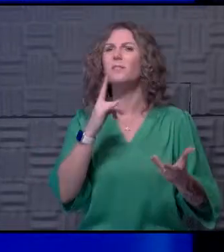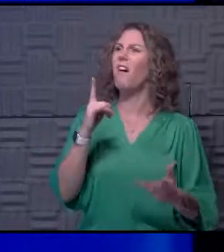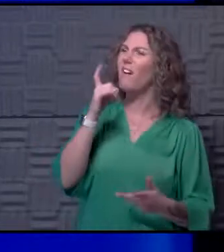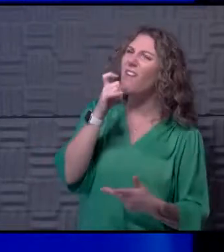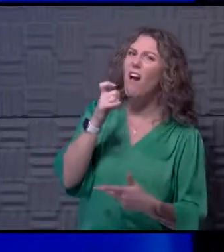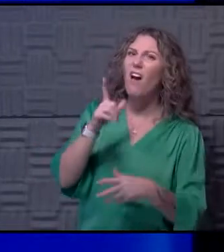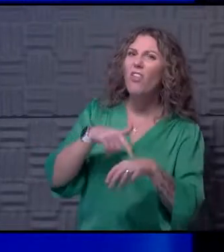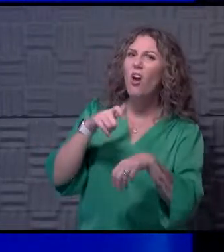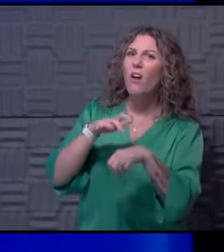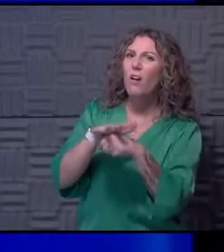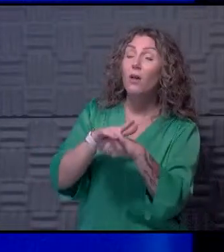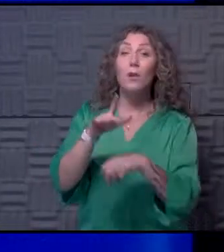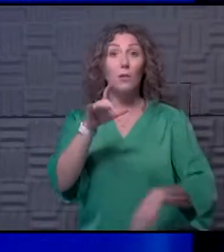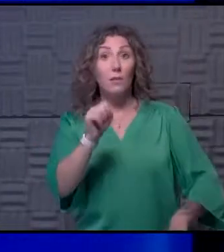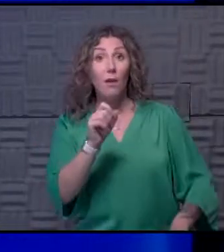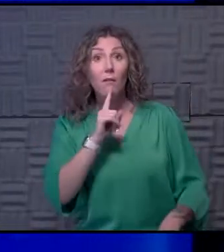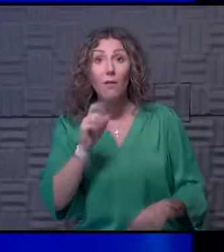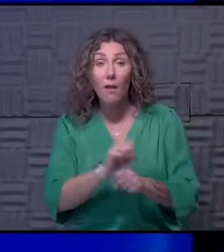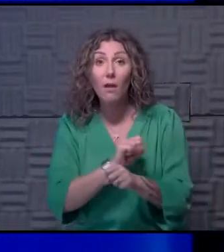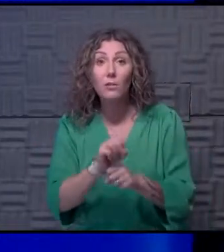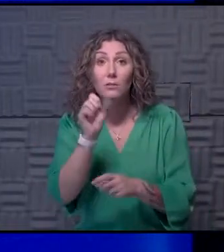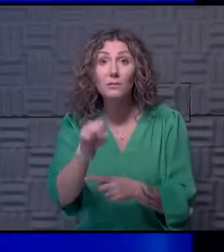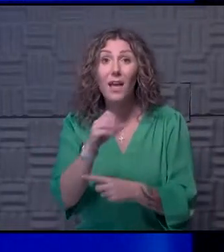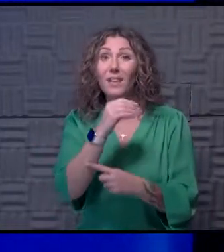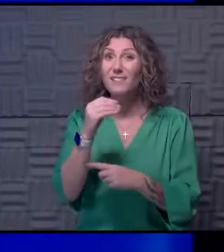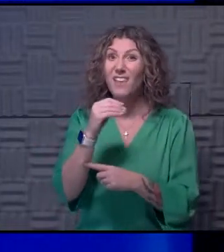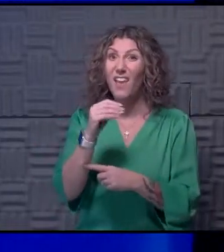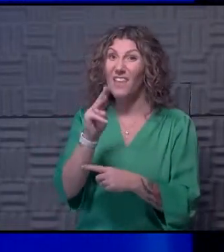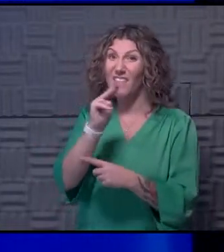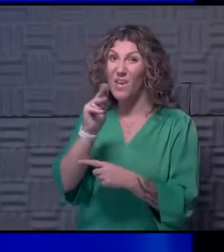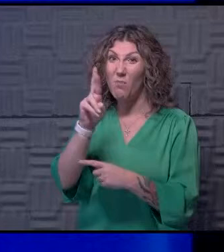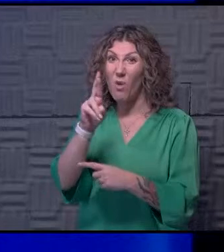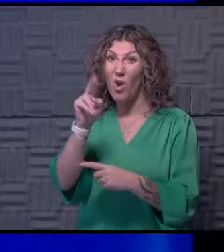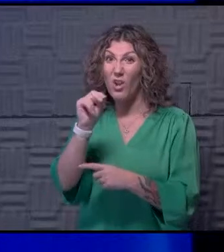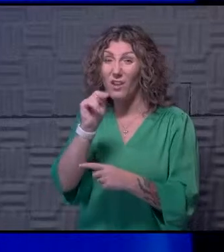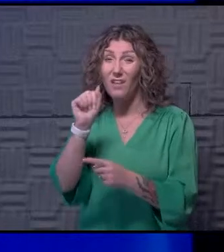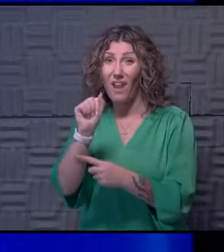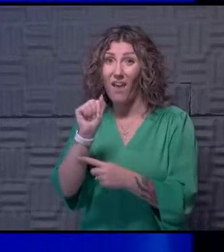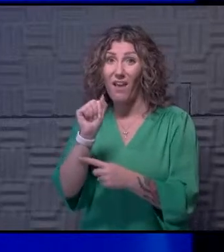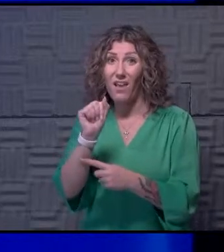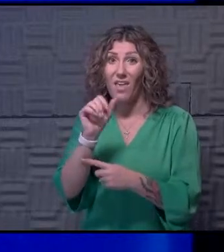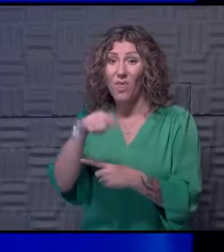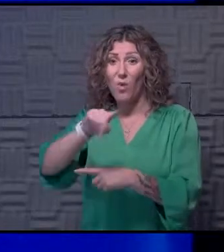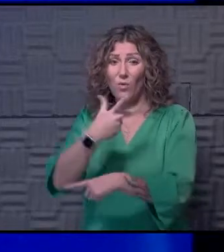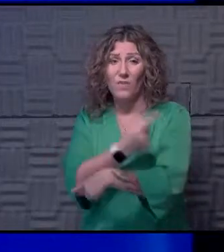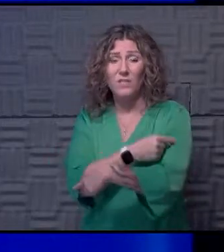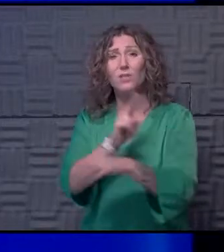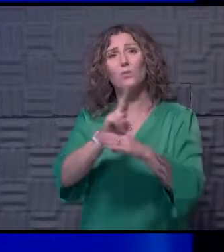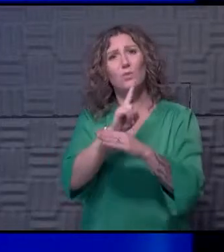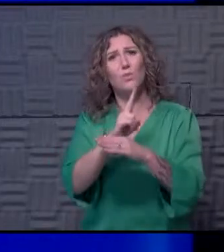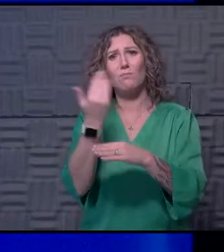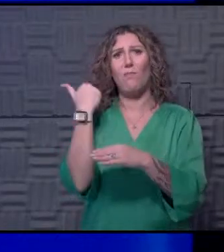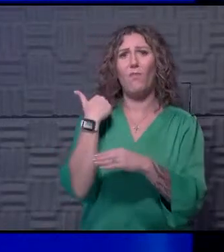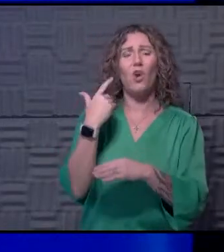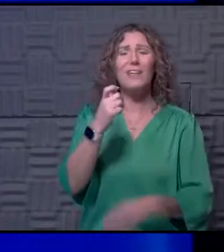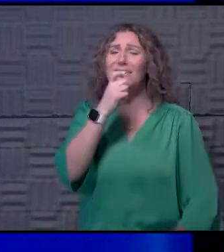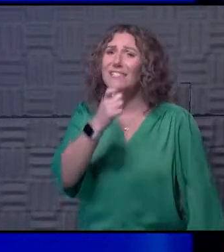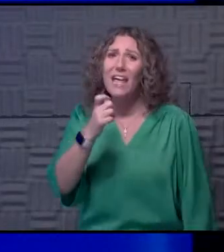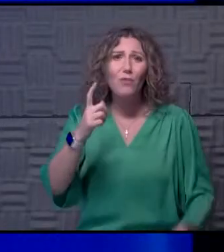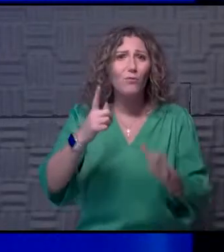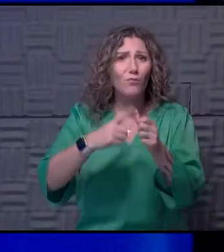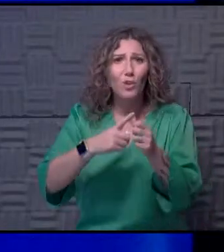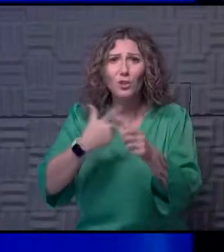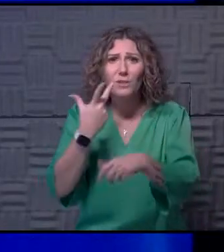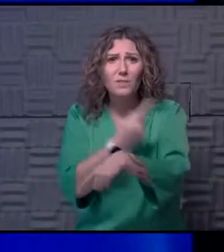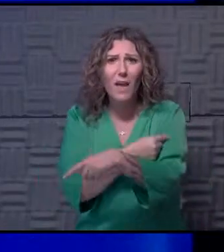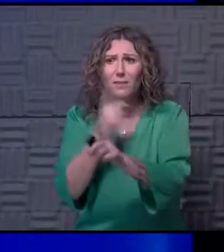yeah, actually it is. And messenger RNA vaccines have been used before. This is not the first messenger RNA